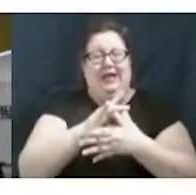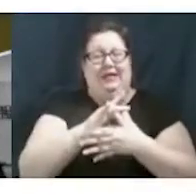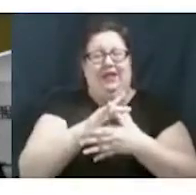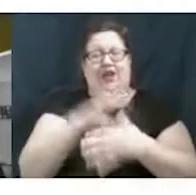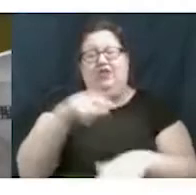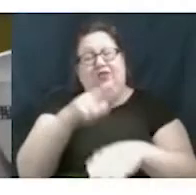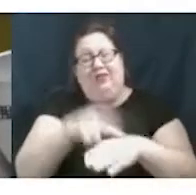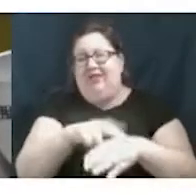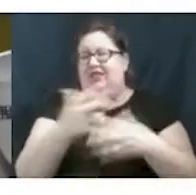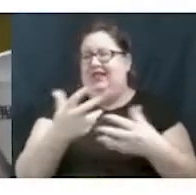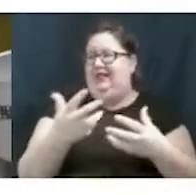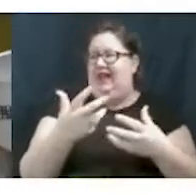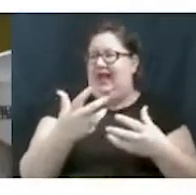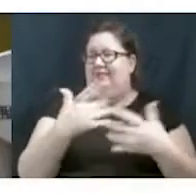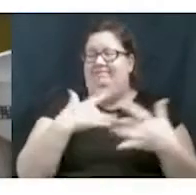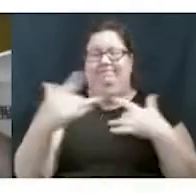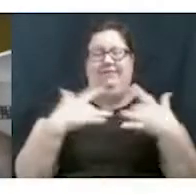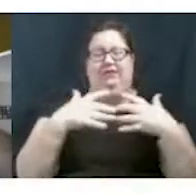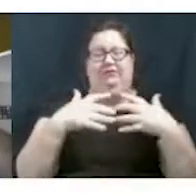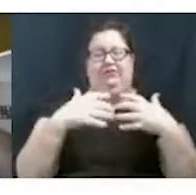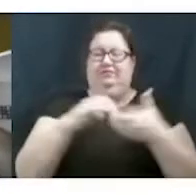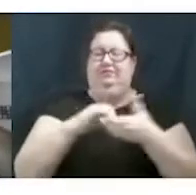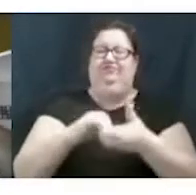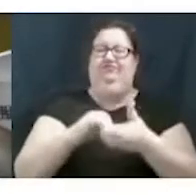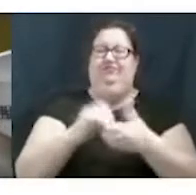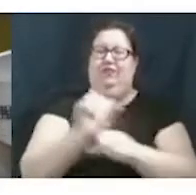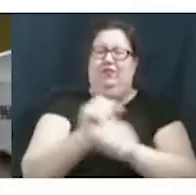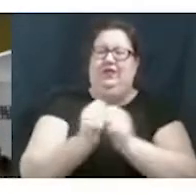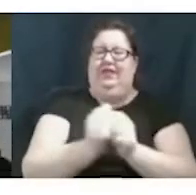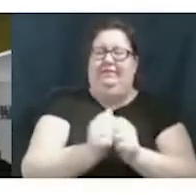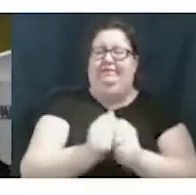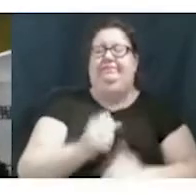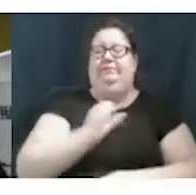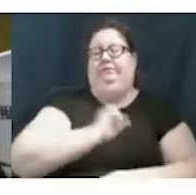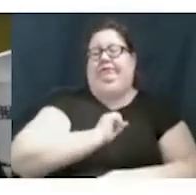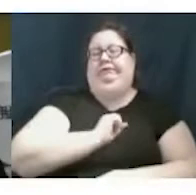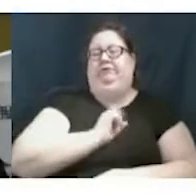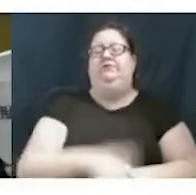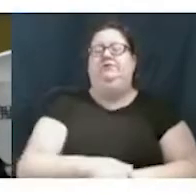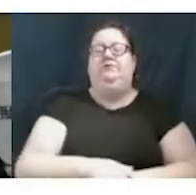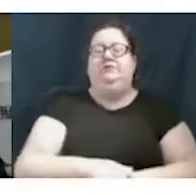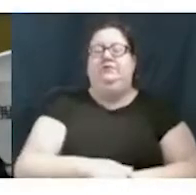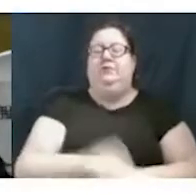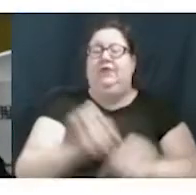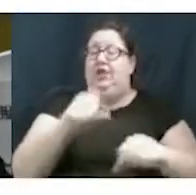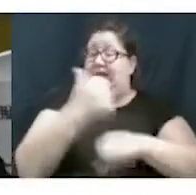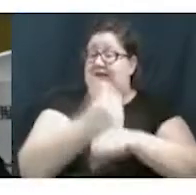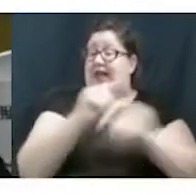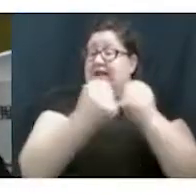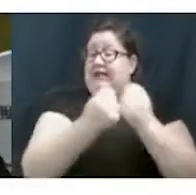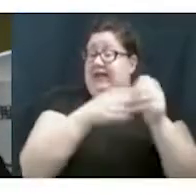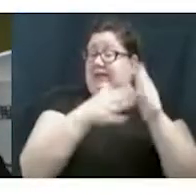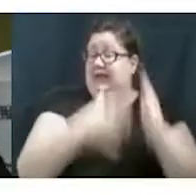fall into this collaborative process. You can certainly set a team leader and then rotate that